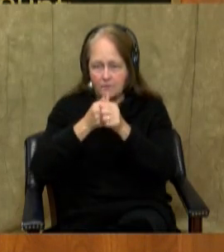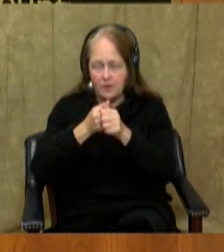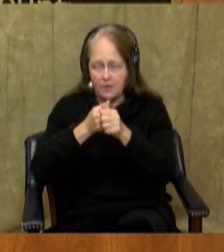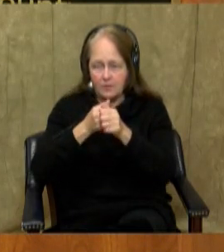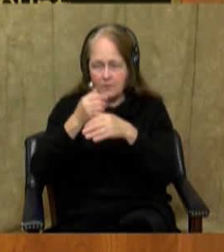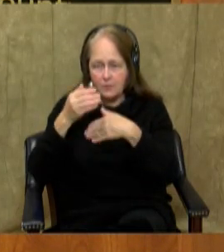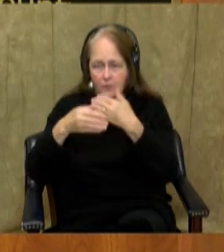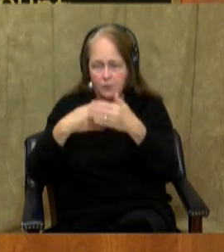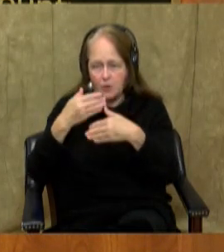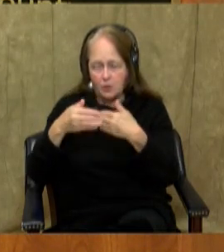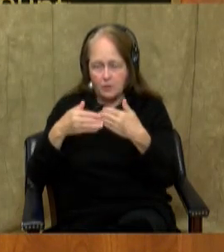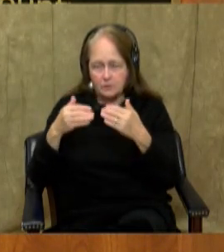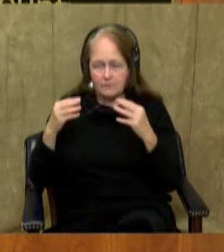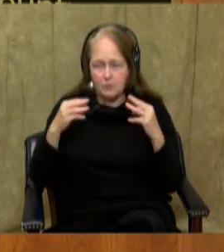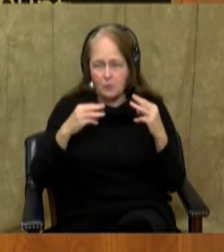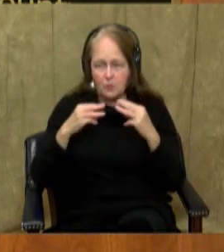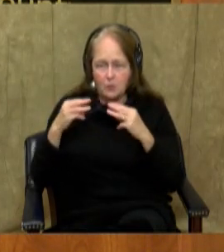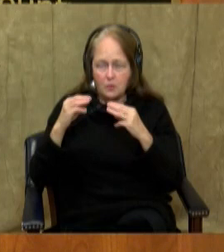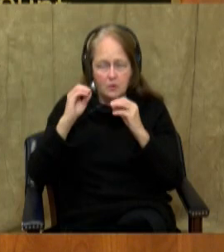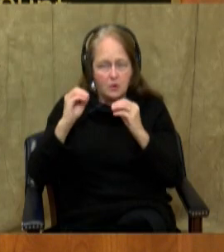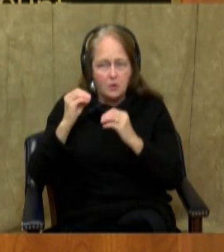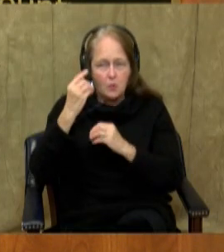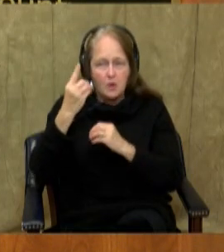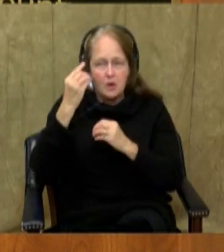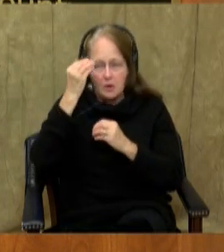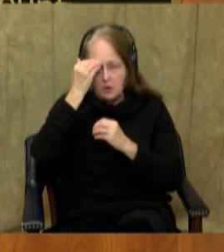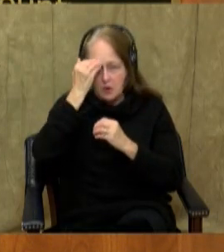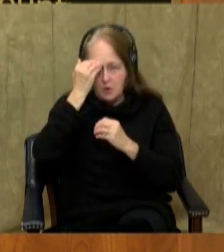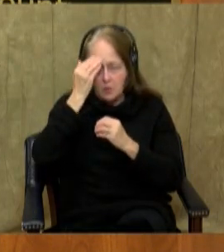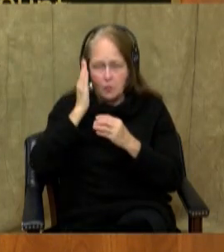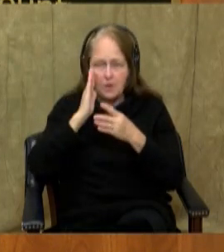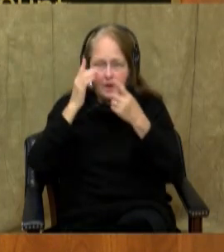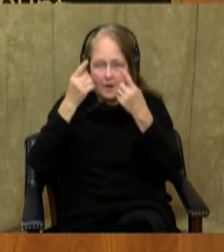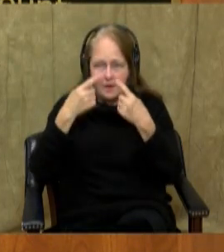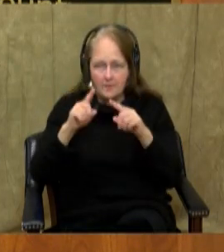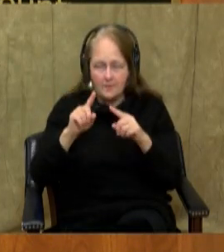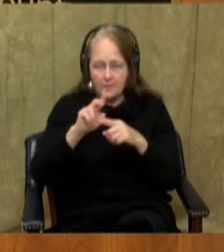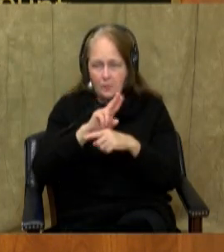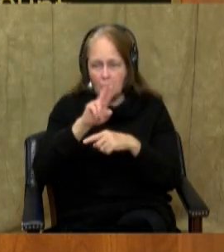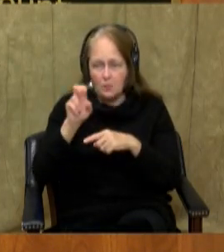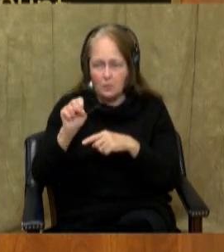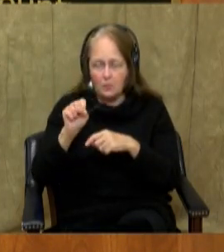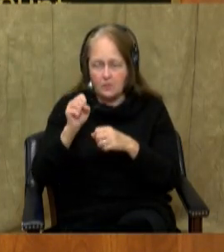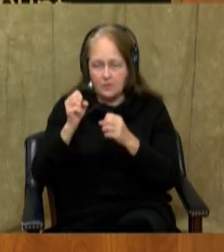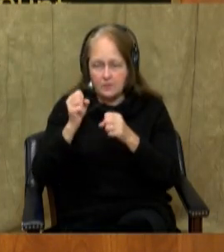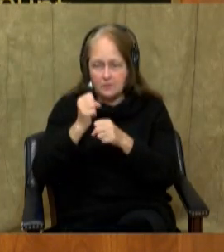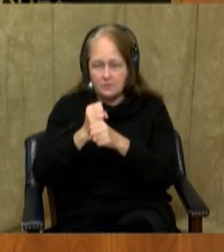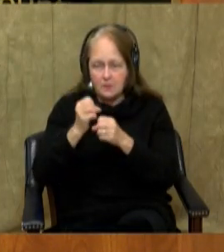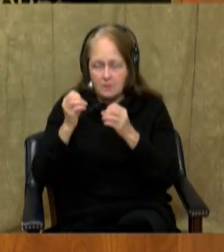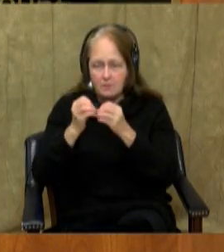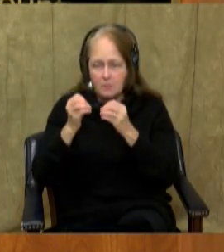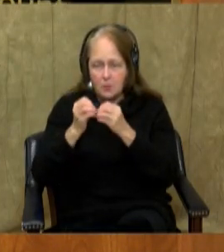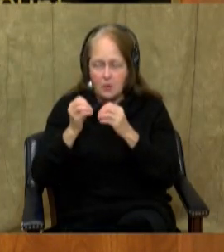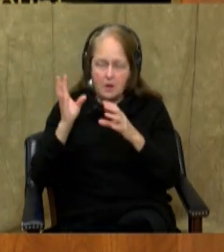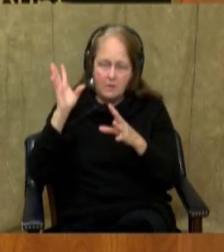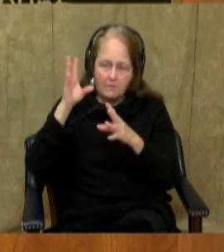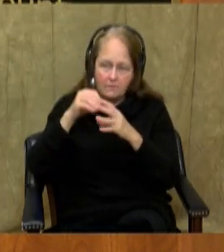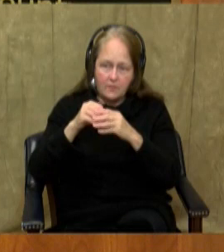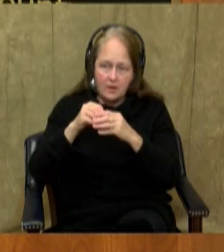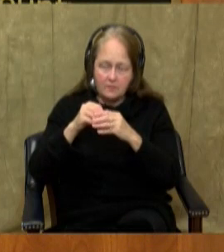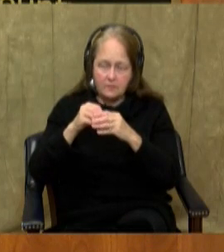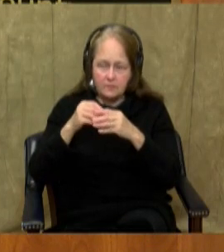progress of the war. No one knows what will happen if the United States gets more deeply involved